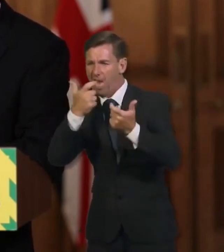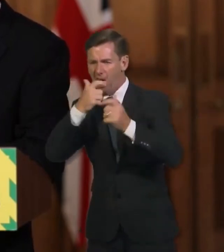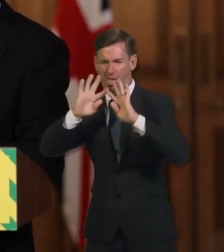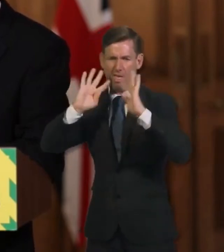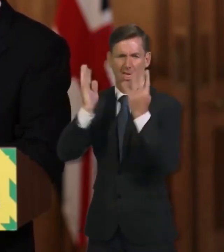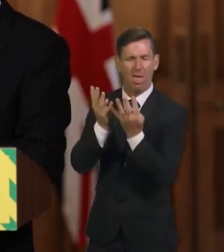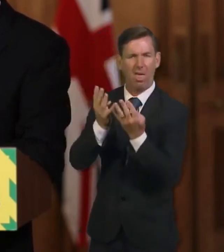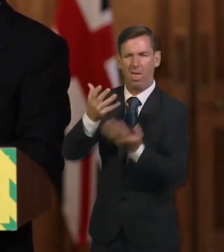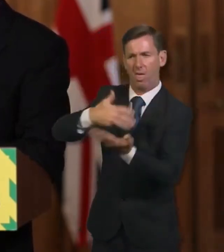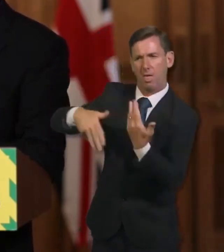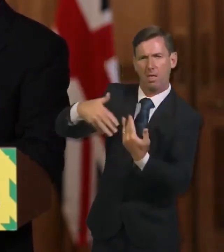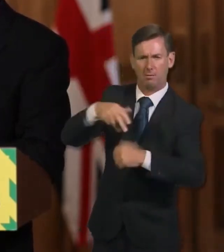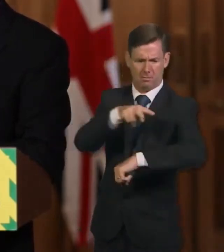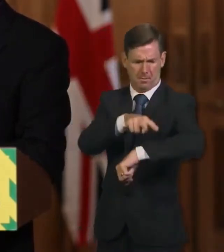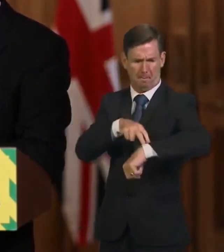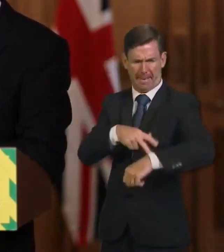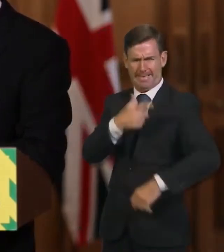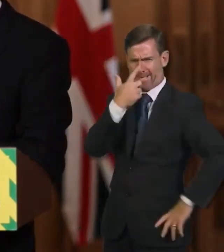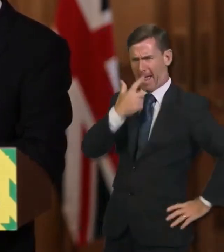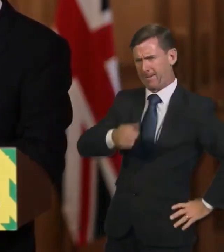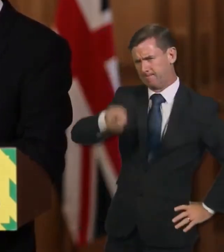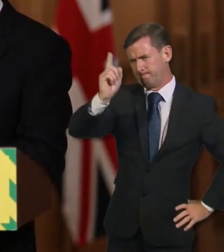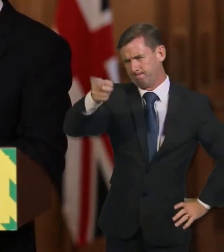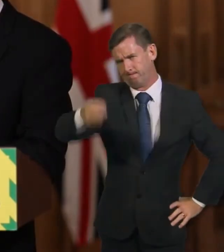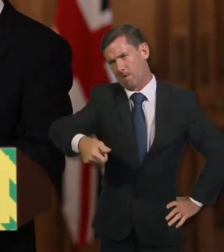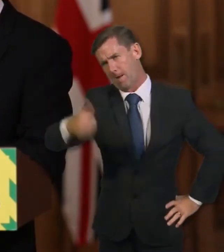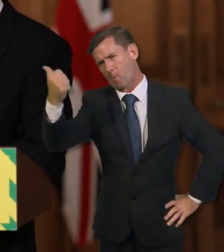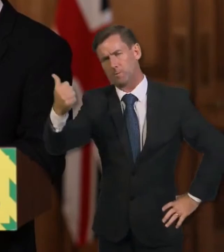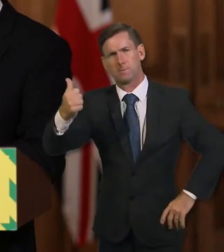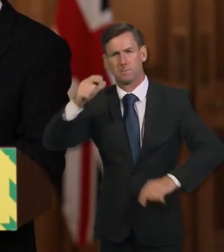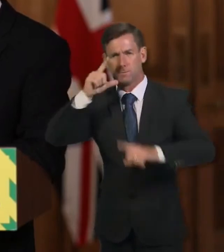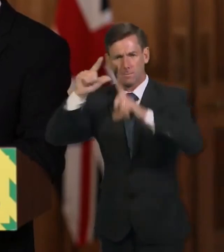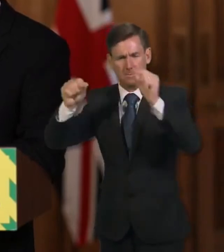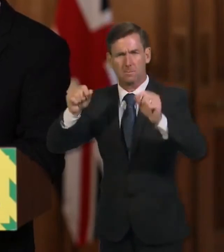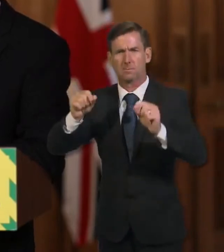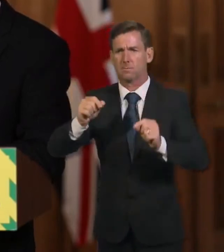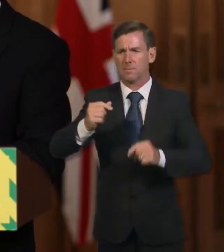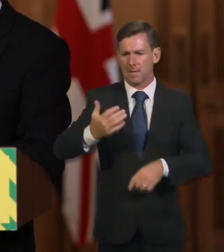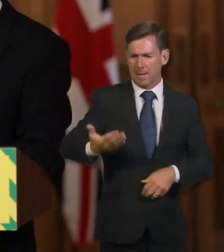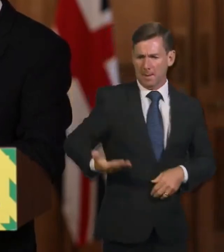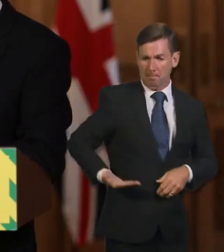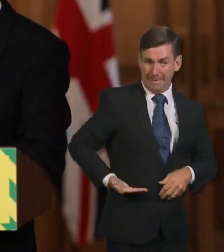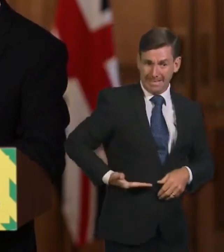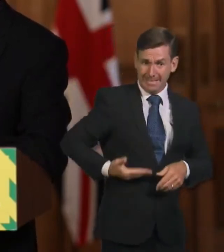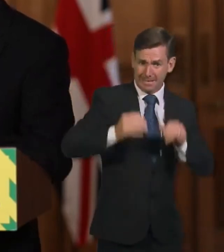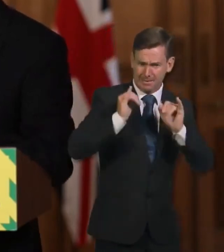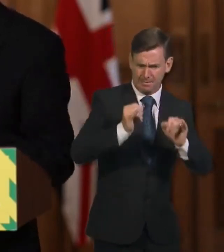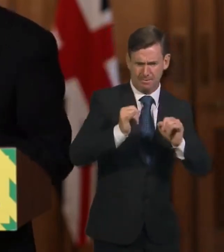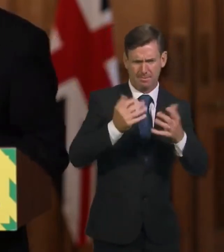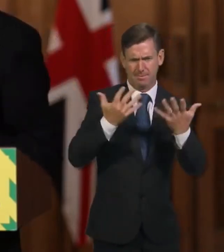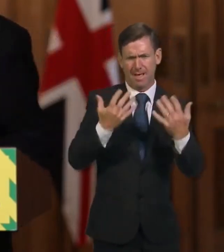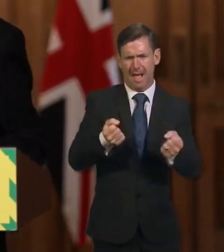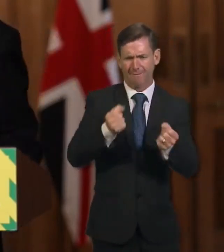of businesses, we have the Health and Safety Executive and others who will uphold relevant